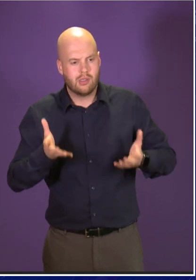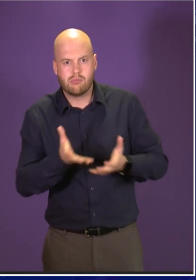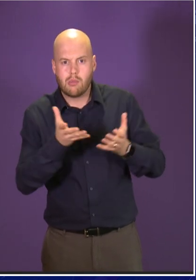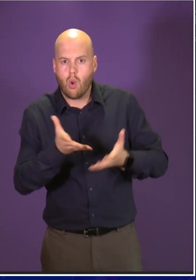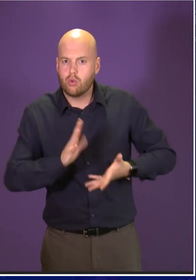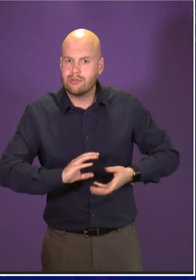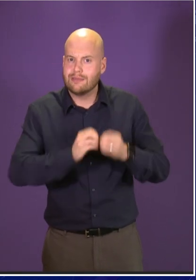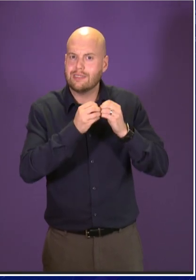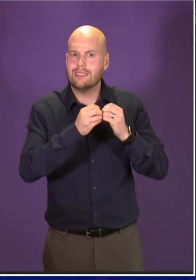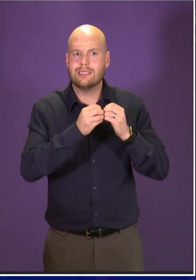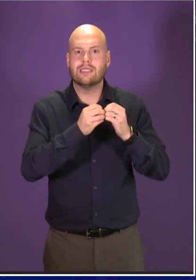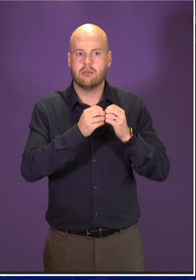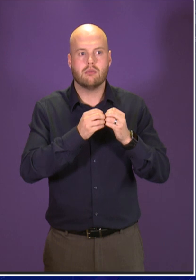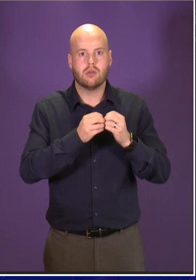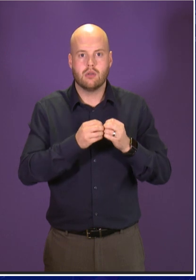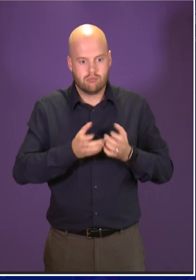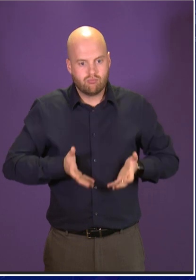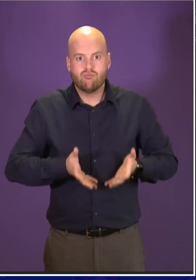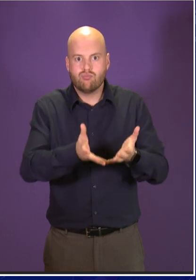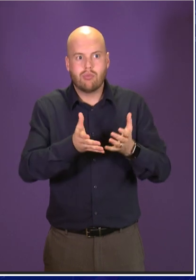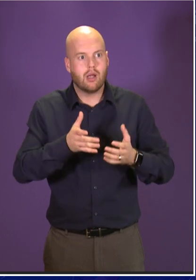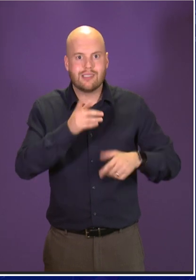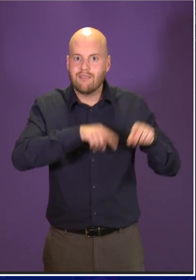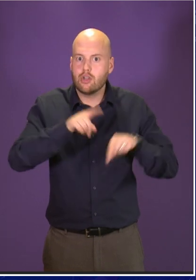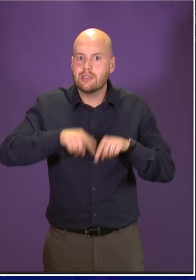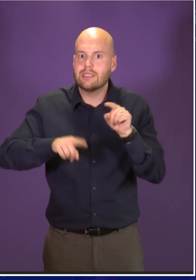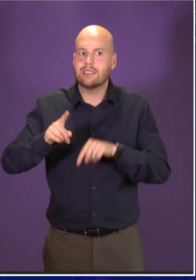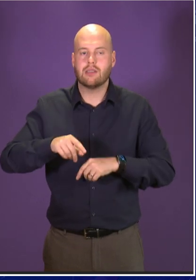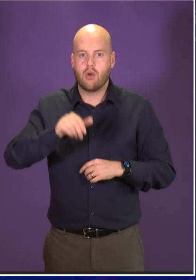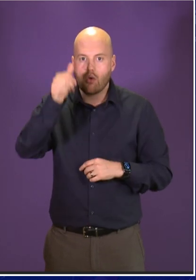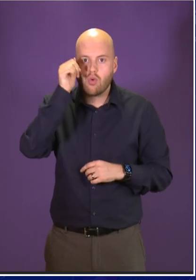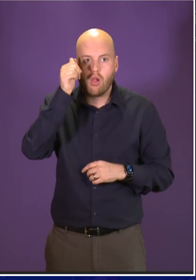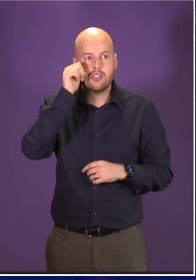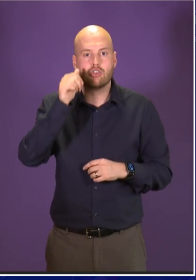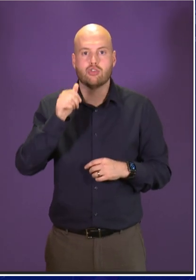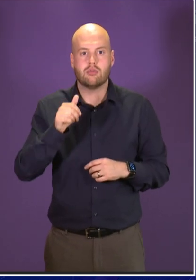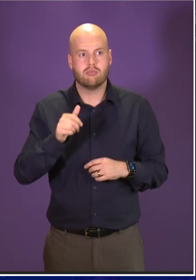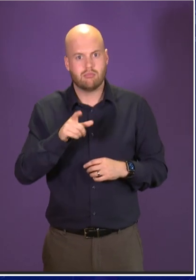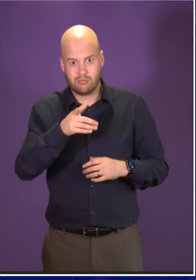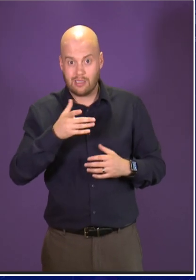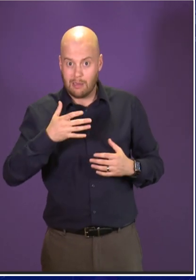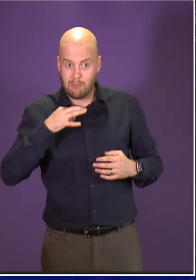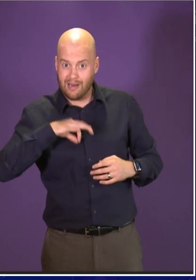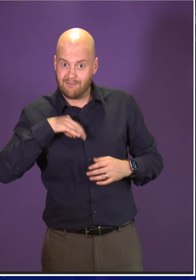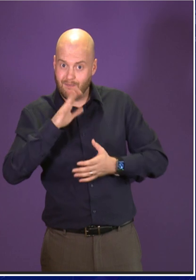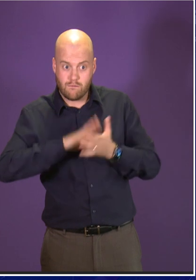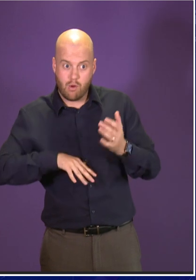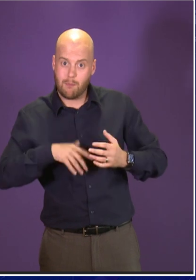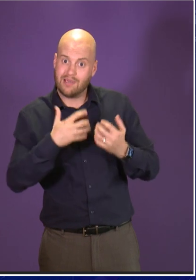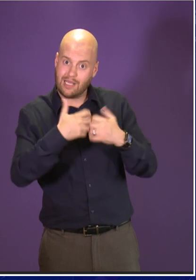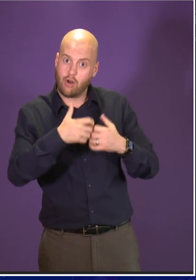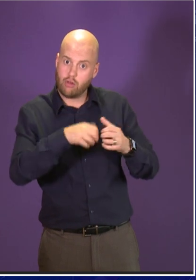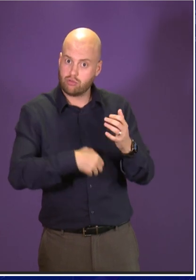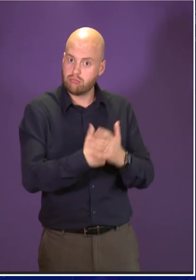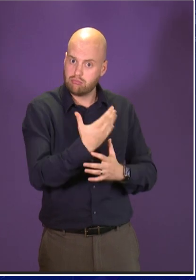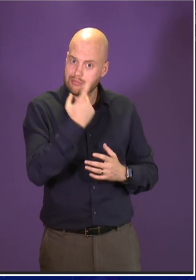promoting diversity, by granting access to knowledge, taking advantage of the technological